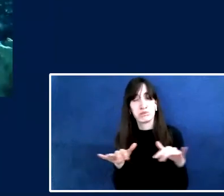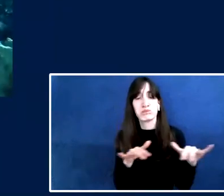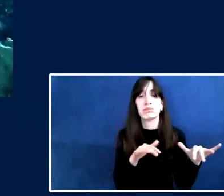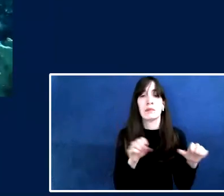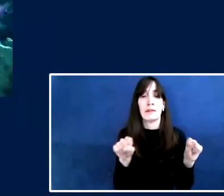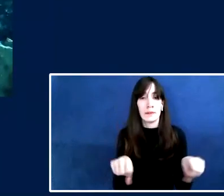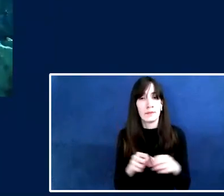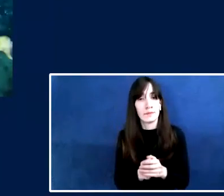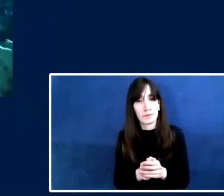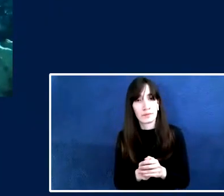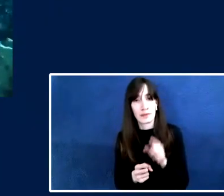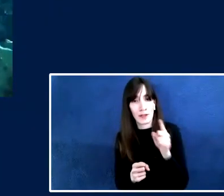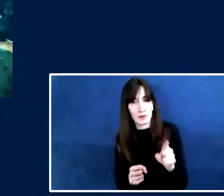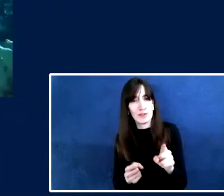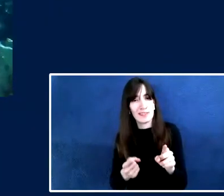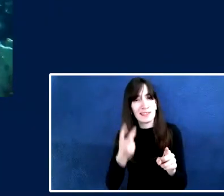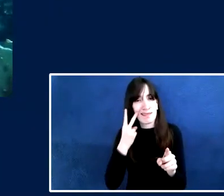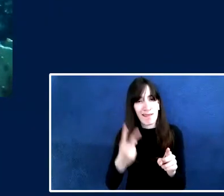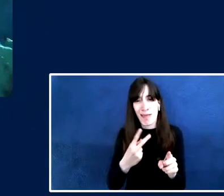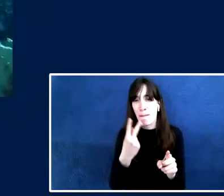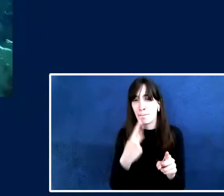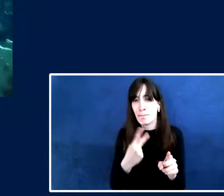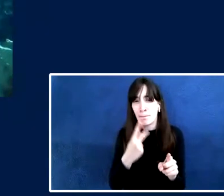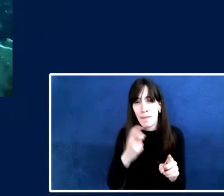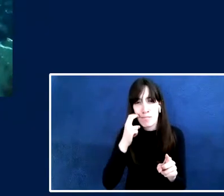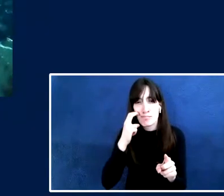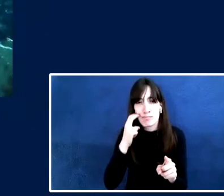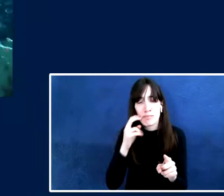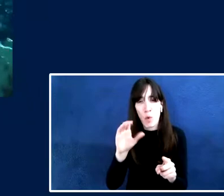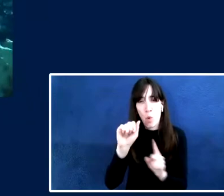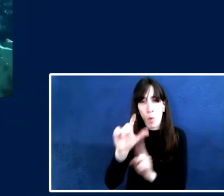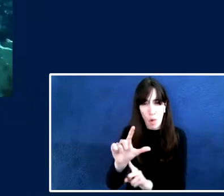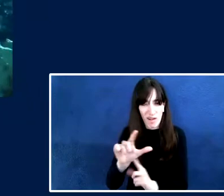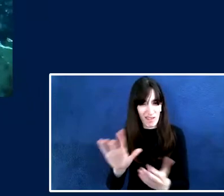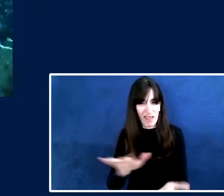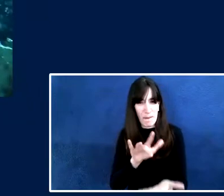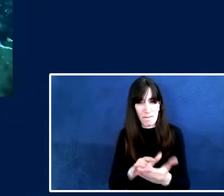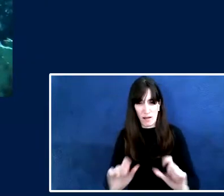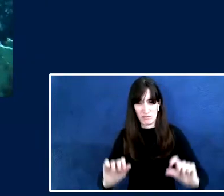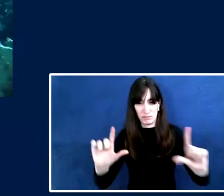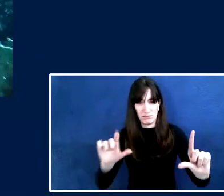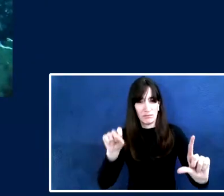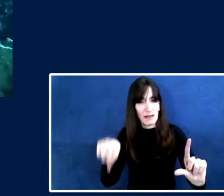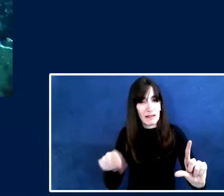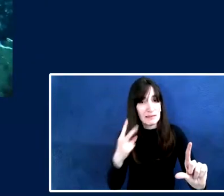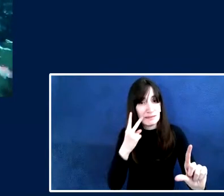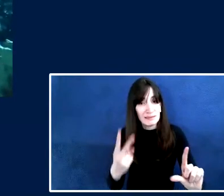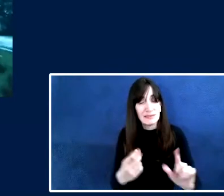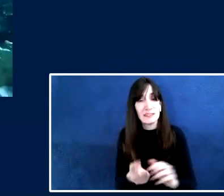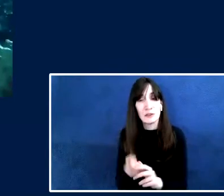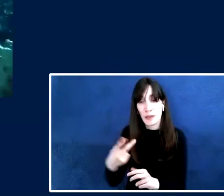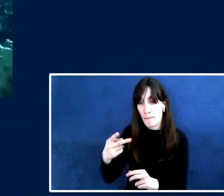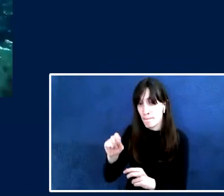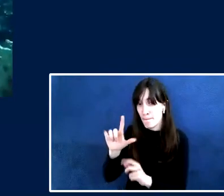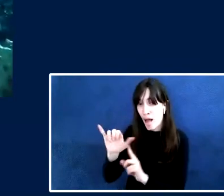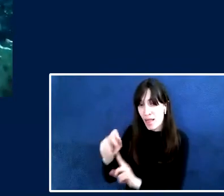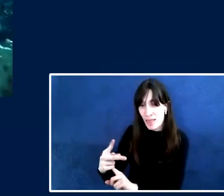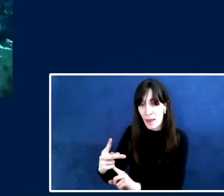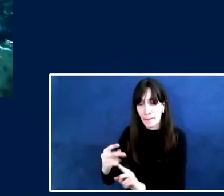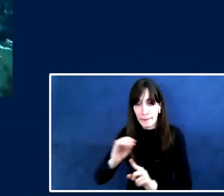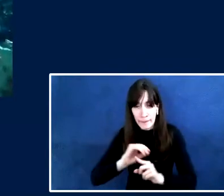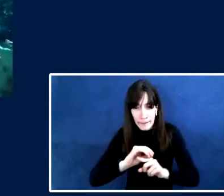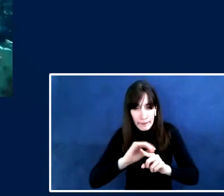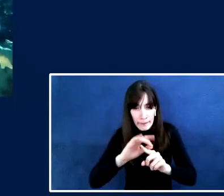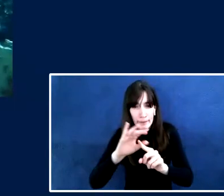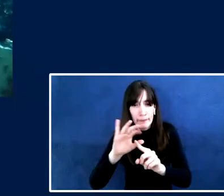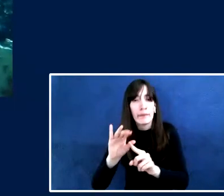pink bubblegum coral that you can see right in the middle, at times you can see the feeding polyps come out. It looks a little fuzzy and dark, and